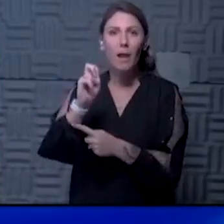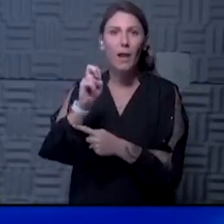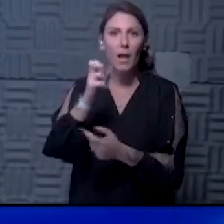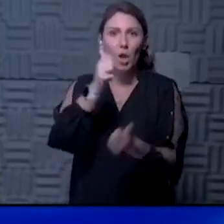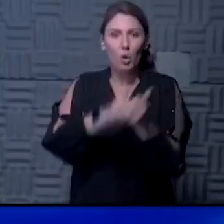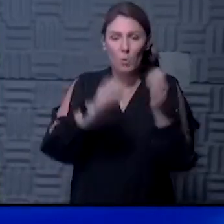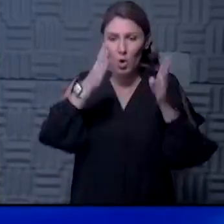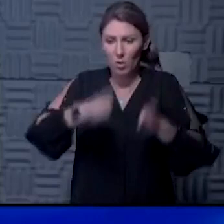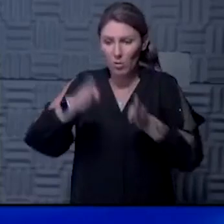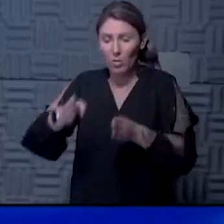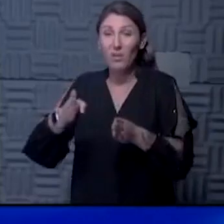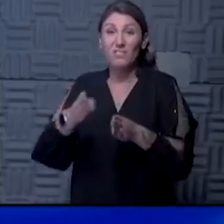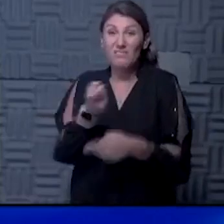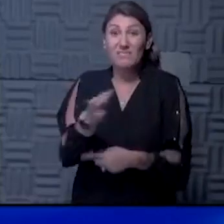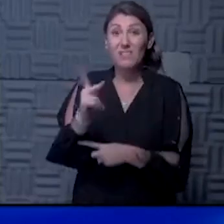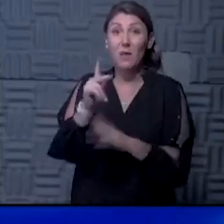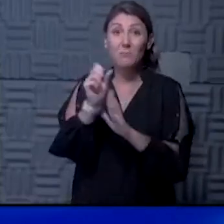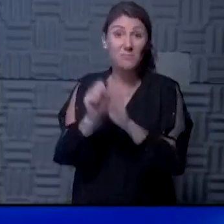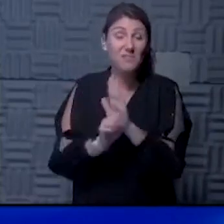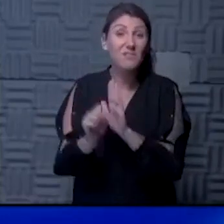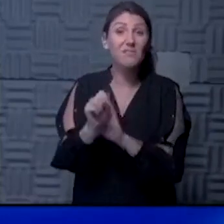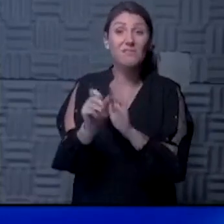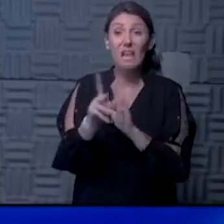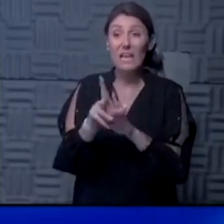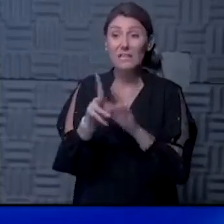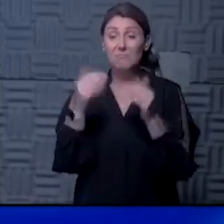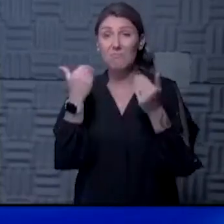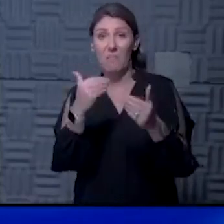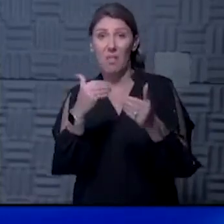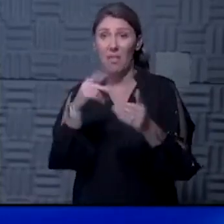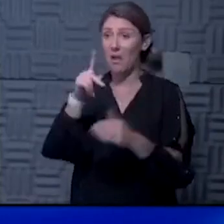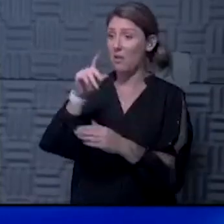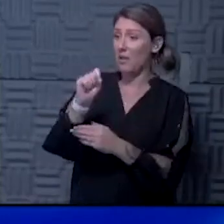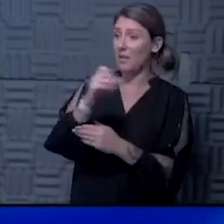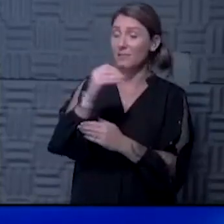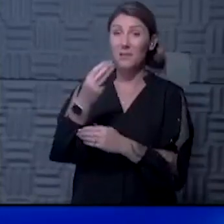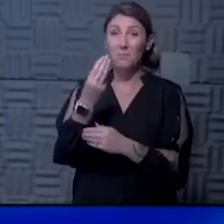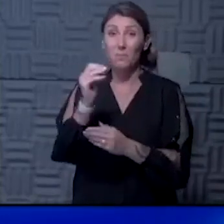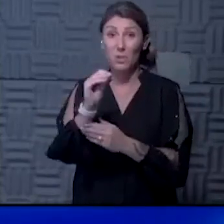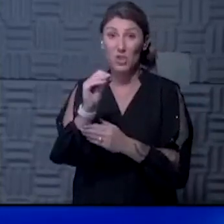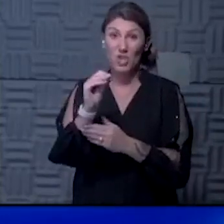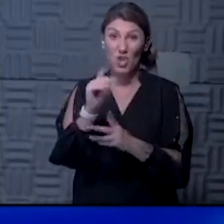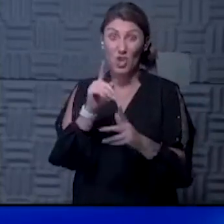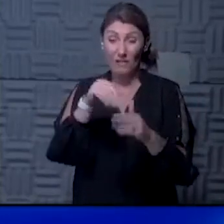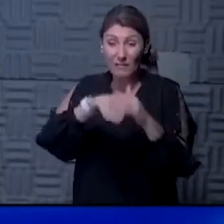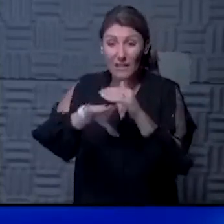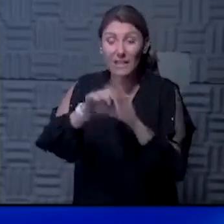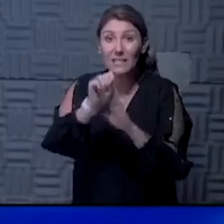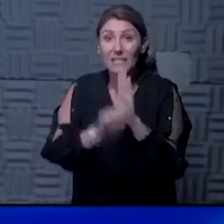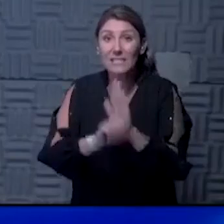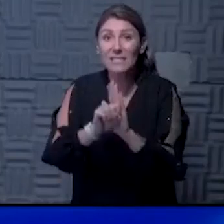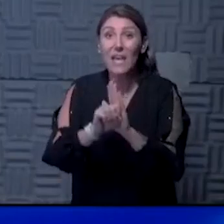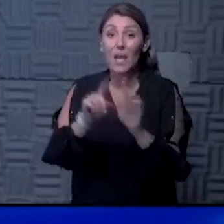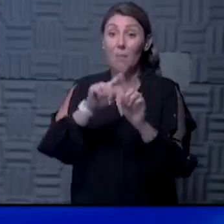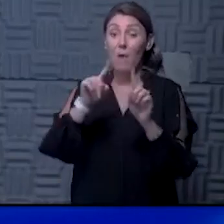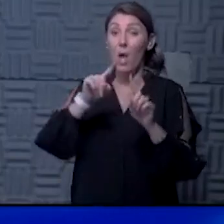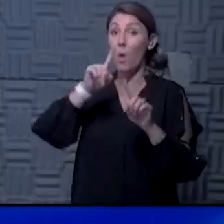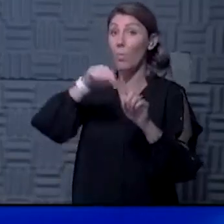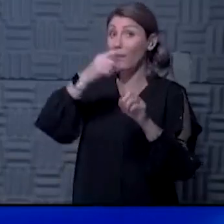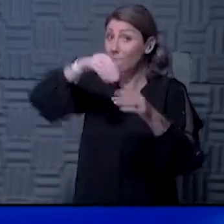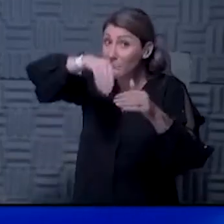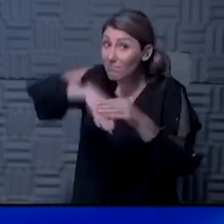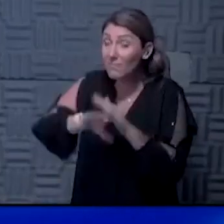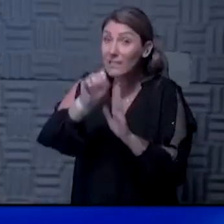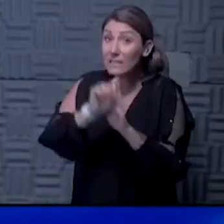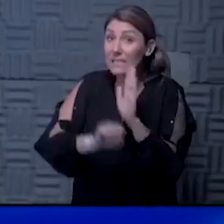are reluctant to let people from Kansas and Missouri come into those states without them quarantining once they get into the state for 14